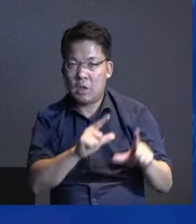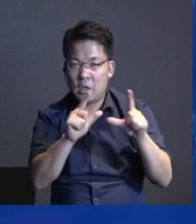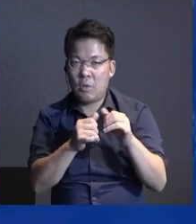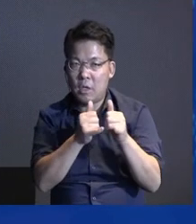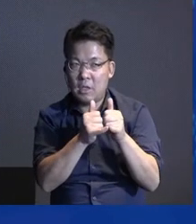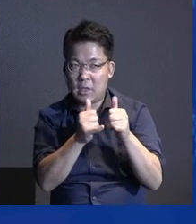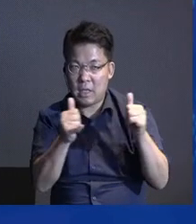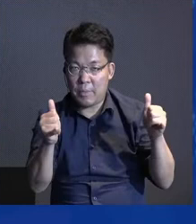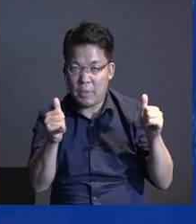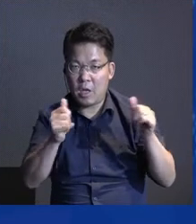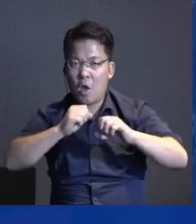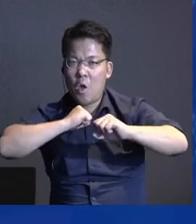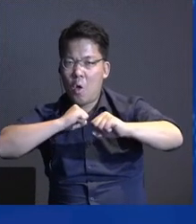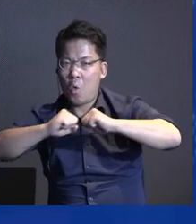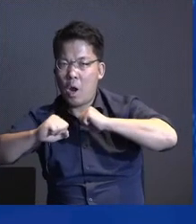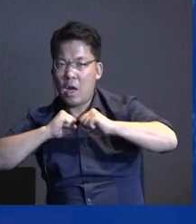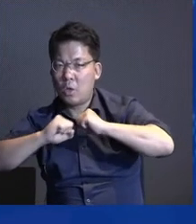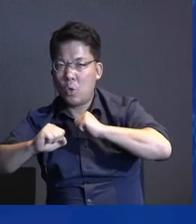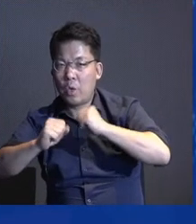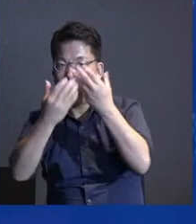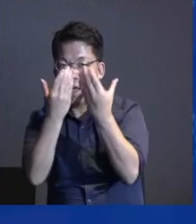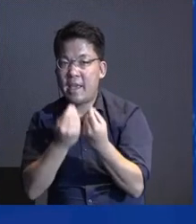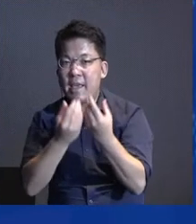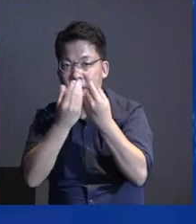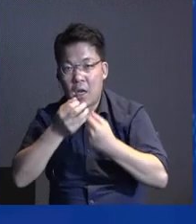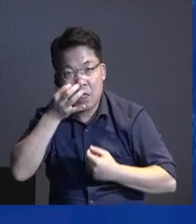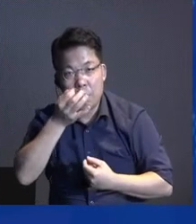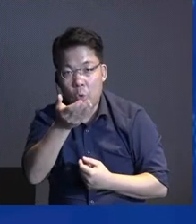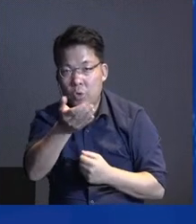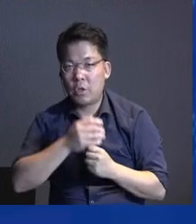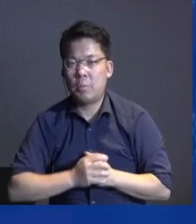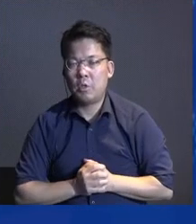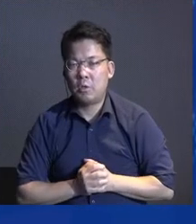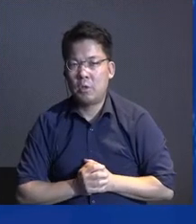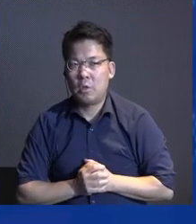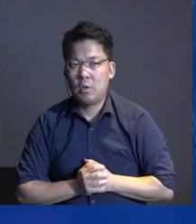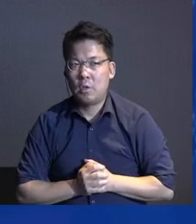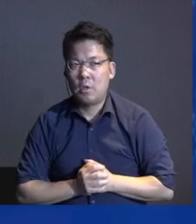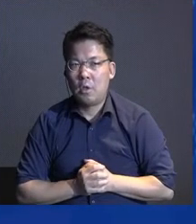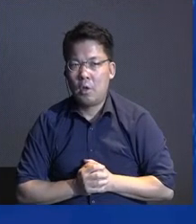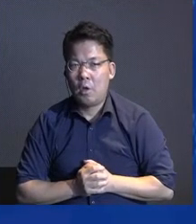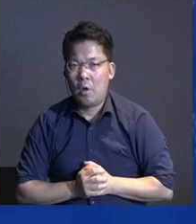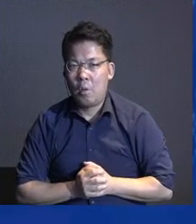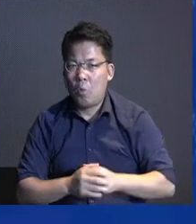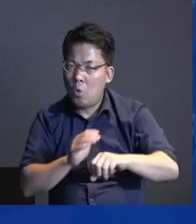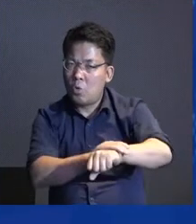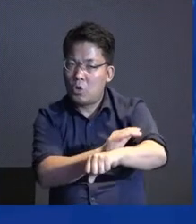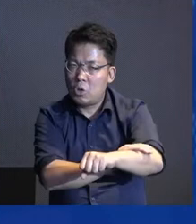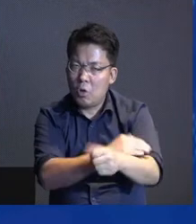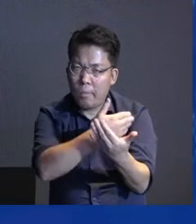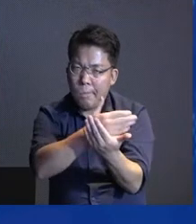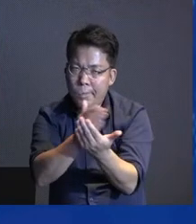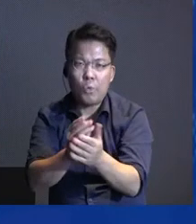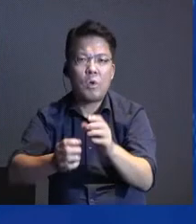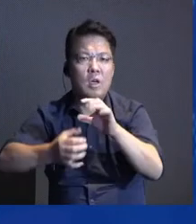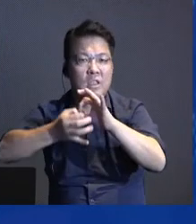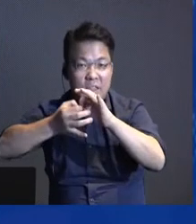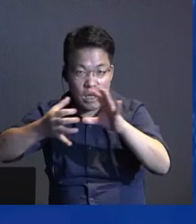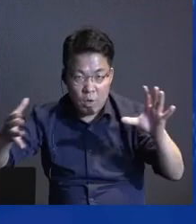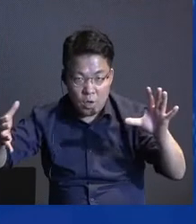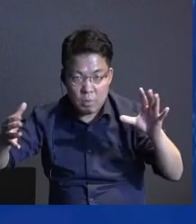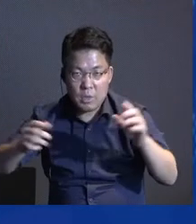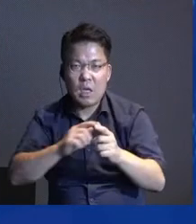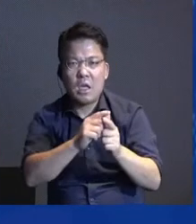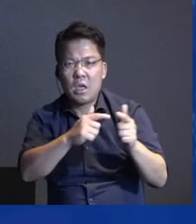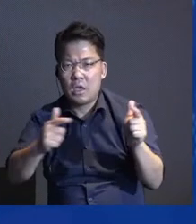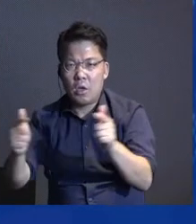Community integrated the festivals, sports festival, and the Christmas concert, and so on.